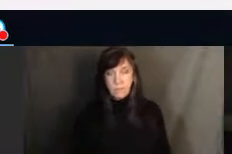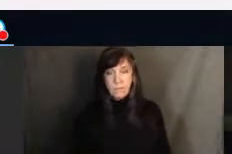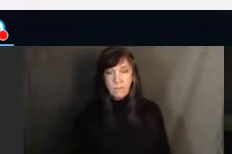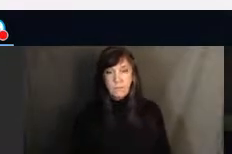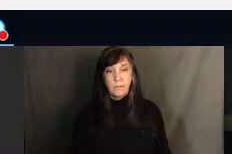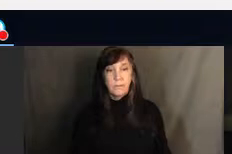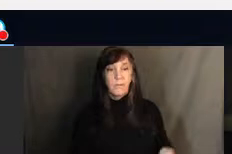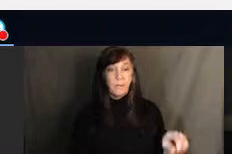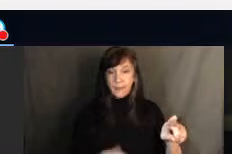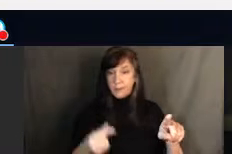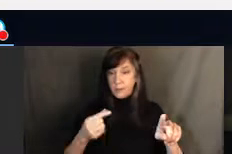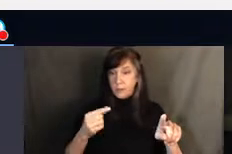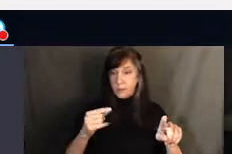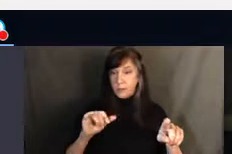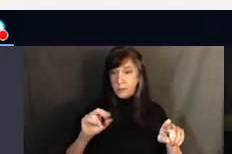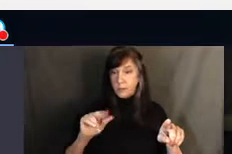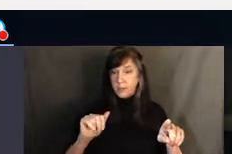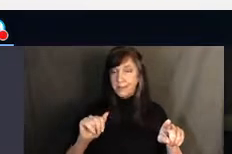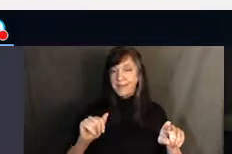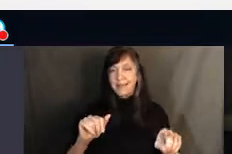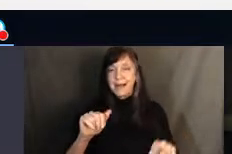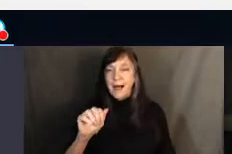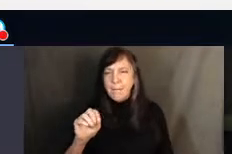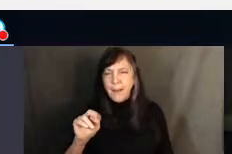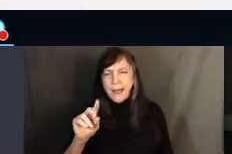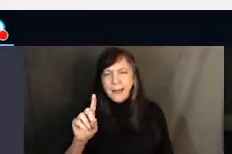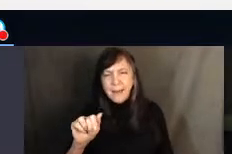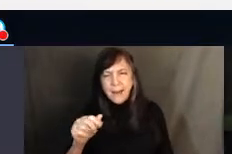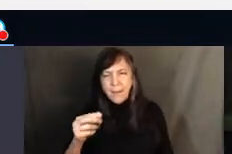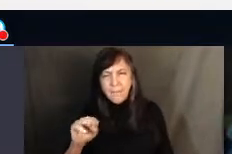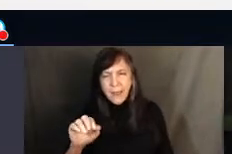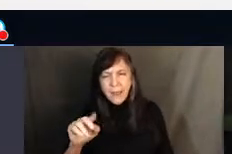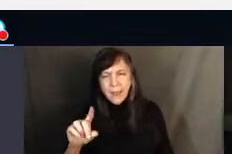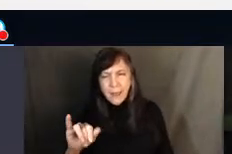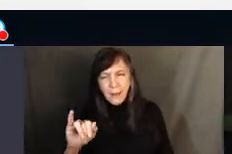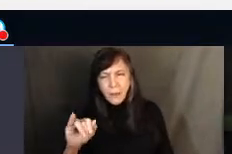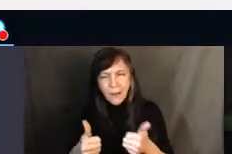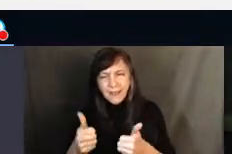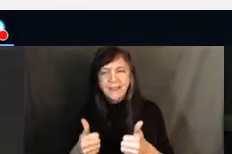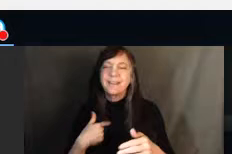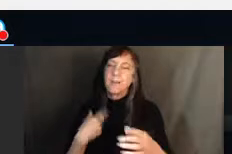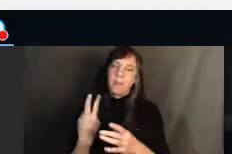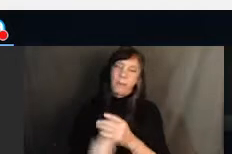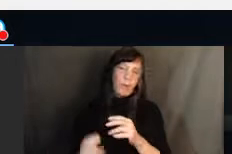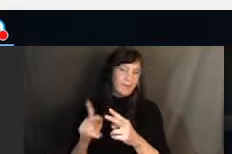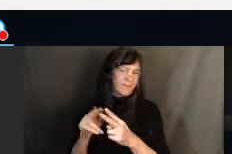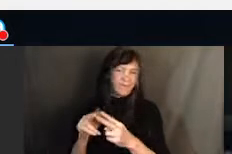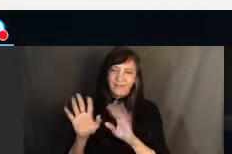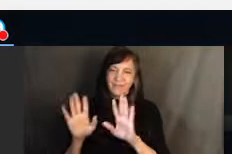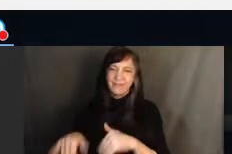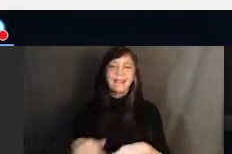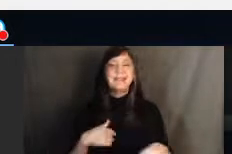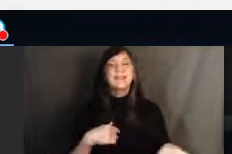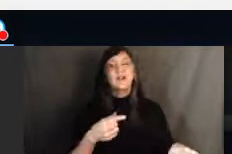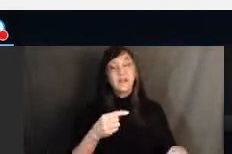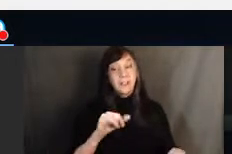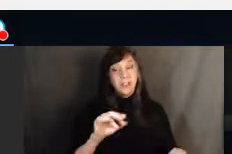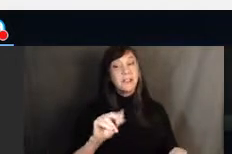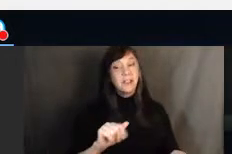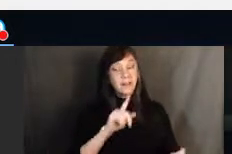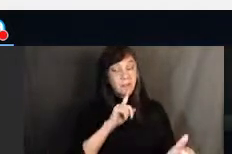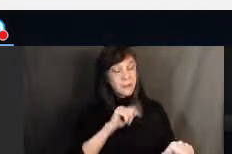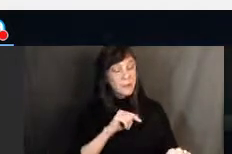Thank you. Is it Mandy or Amanda? I go by both. Okay. Well, thank you, Mandy, for that